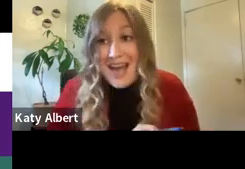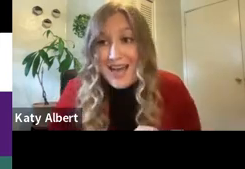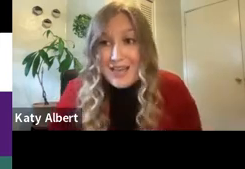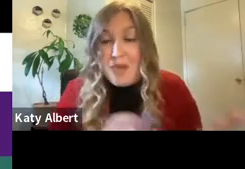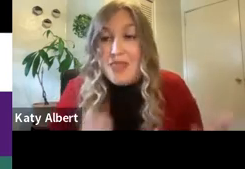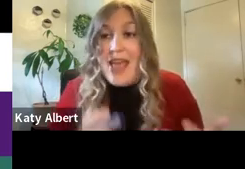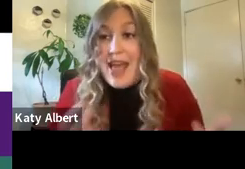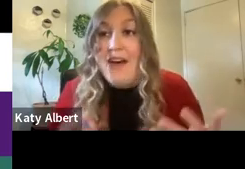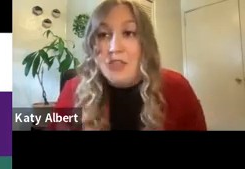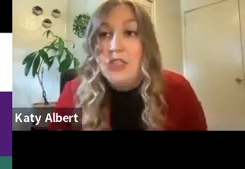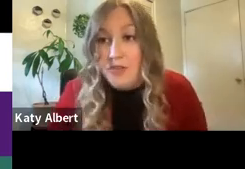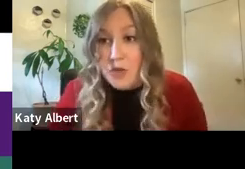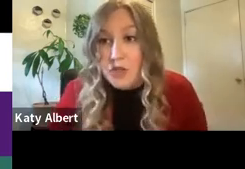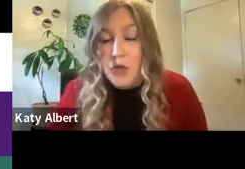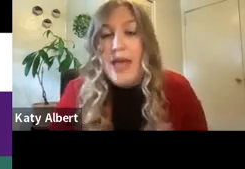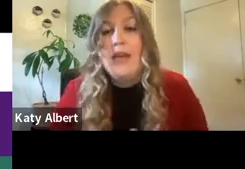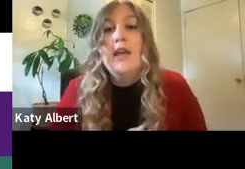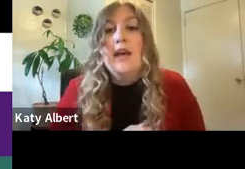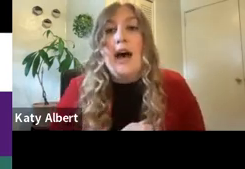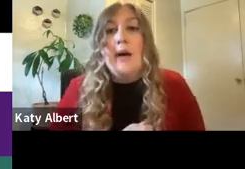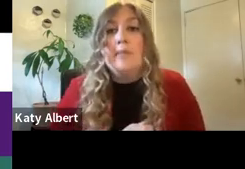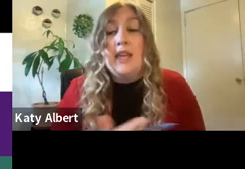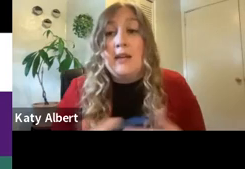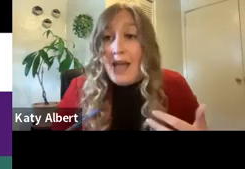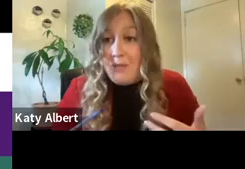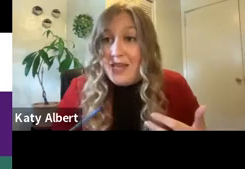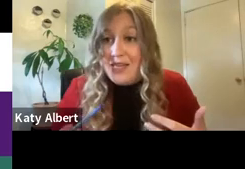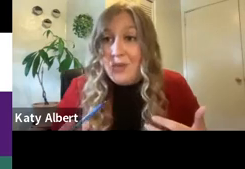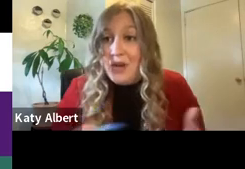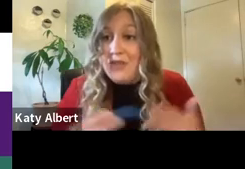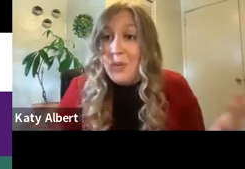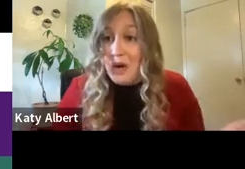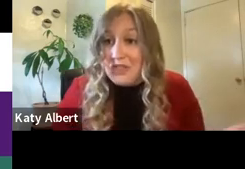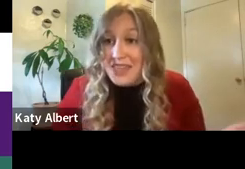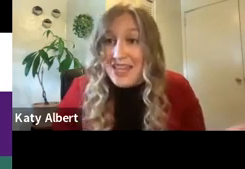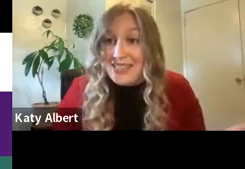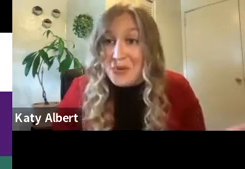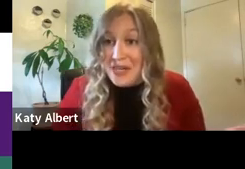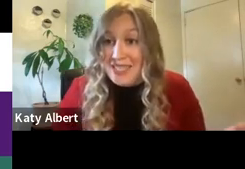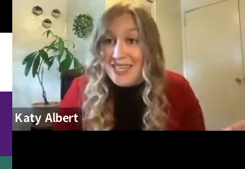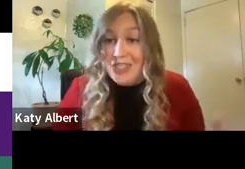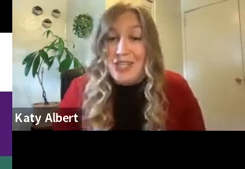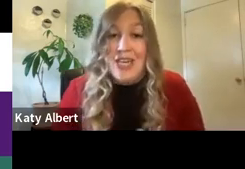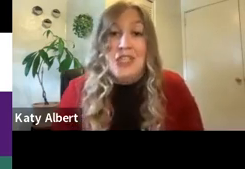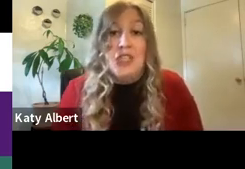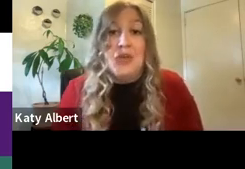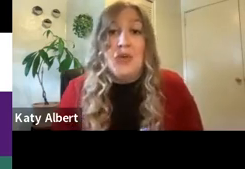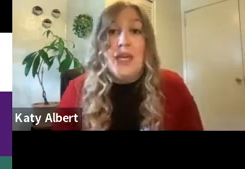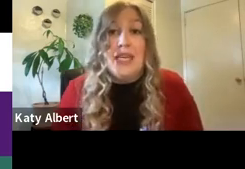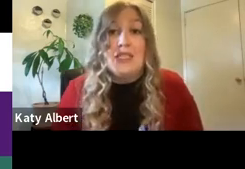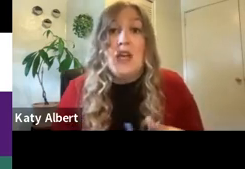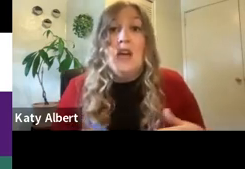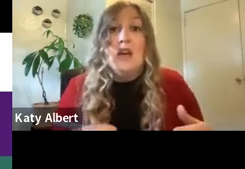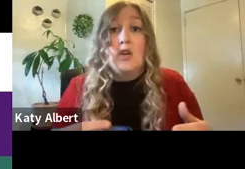much time they have to devote to it. In my opinion, one of the worst things an organization can